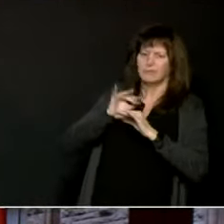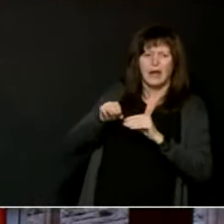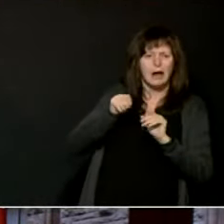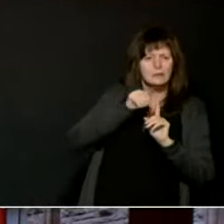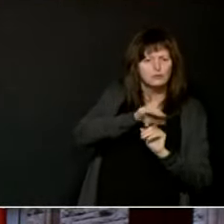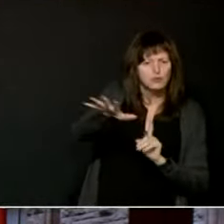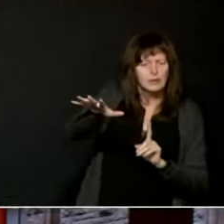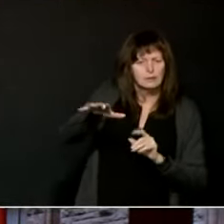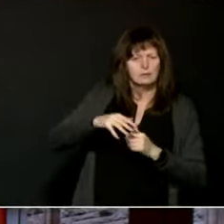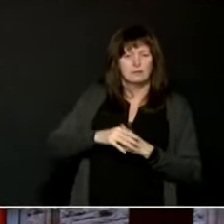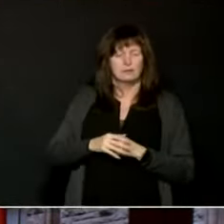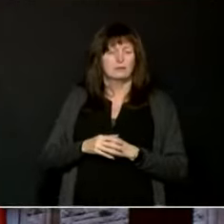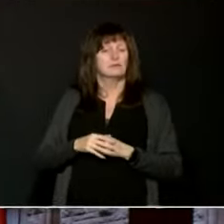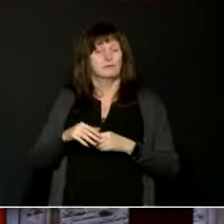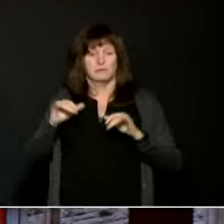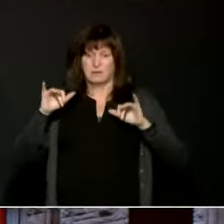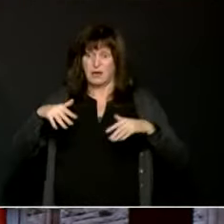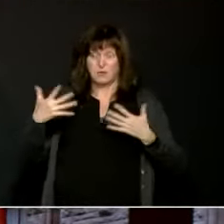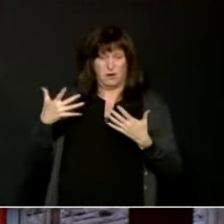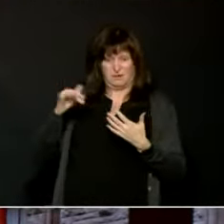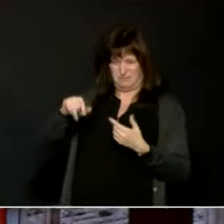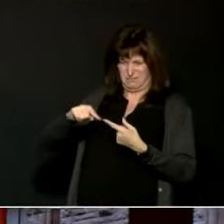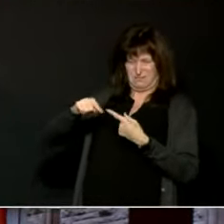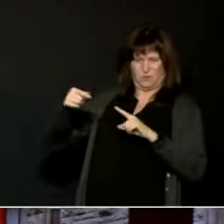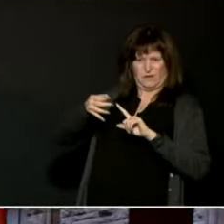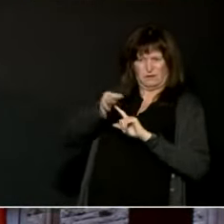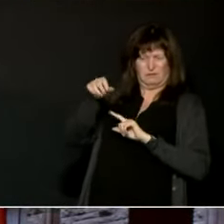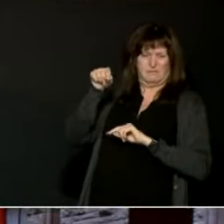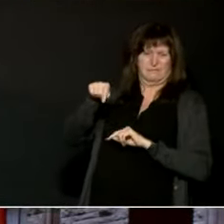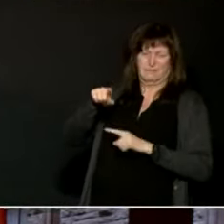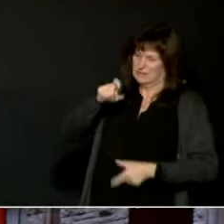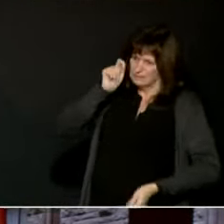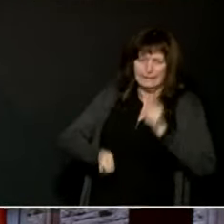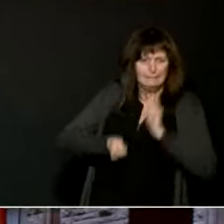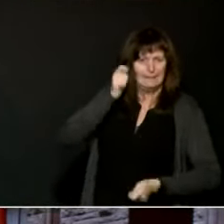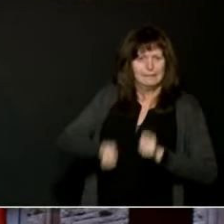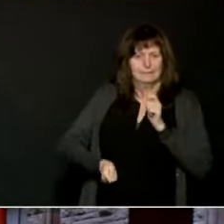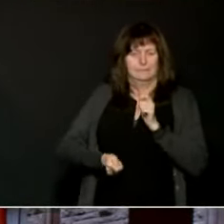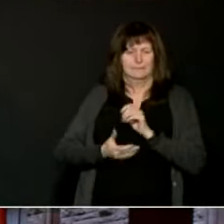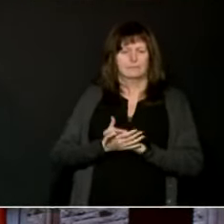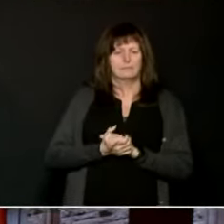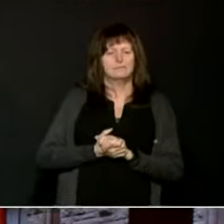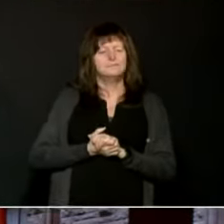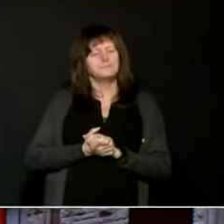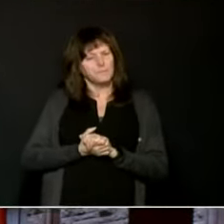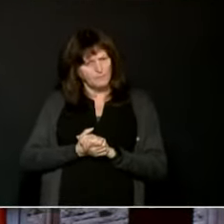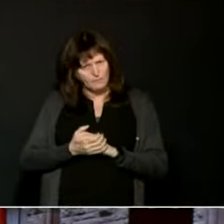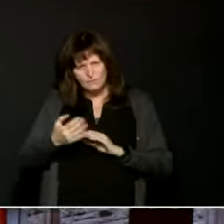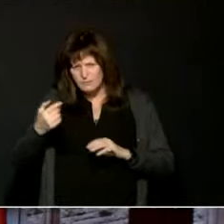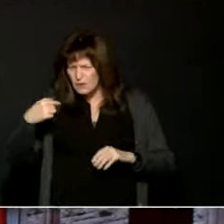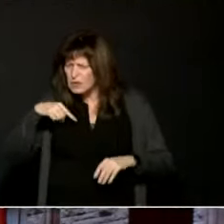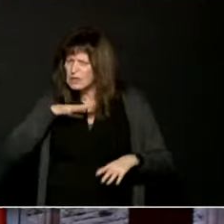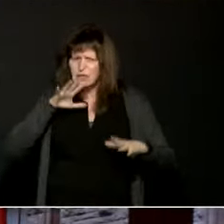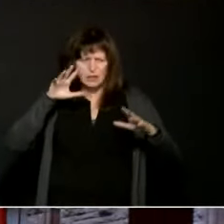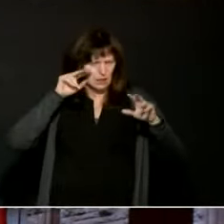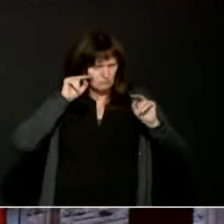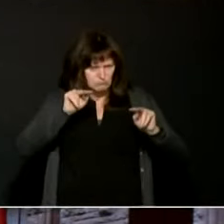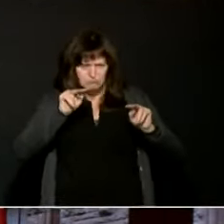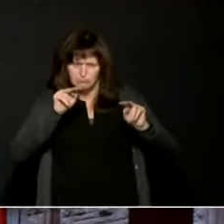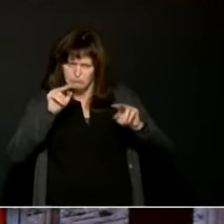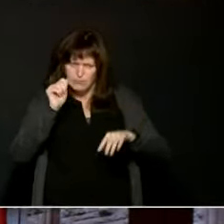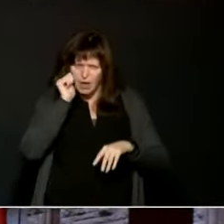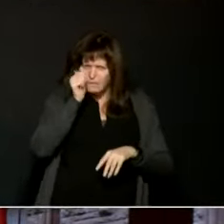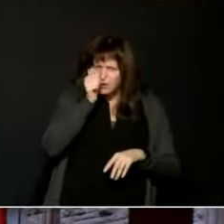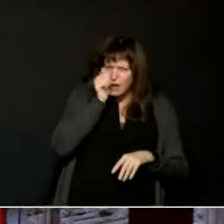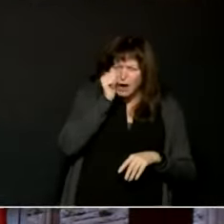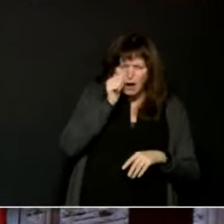concern. And we have others that we're looking at and concerned right now as we monitor this data on a daily basis. So the thing is